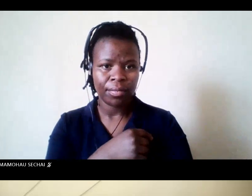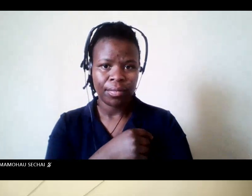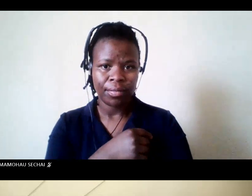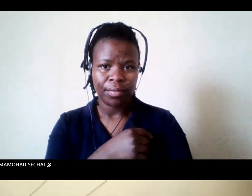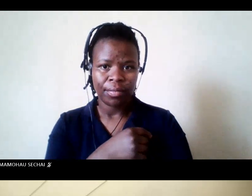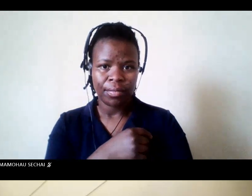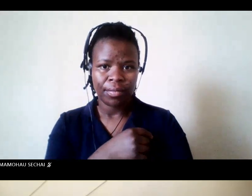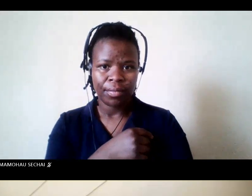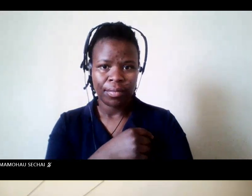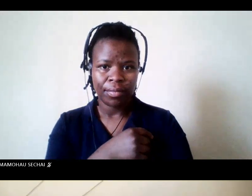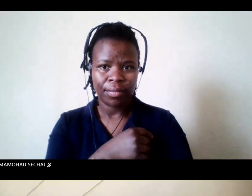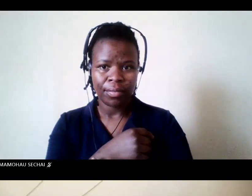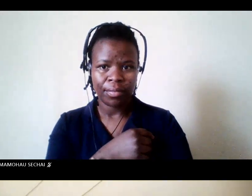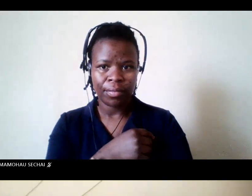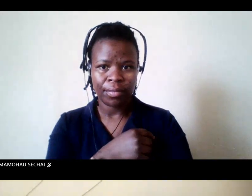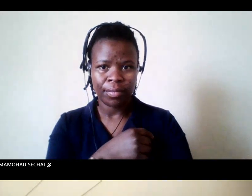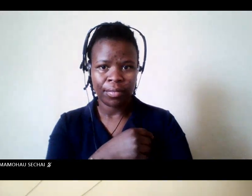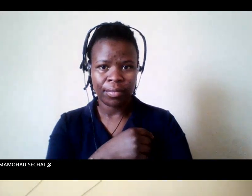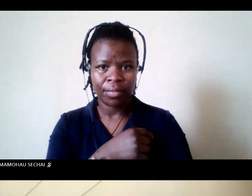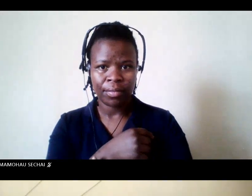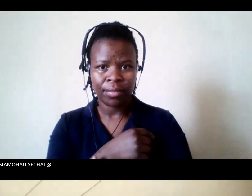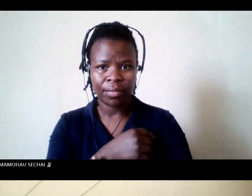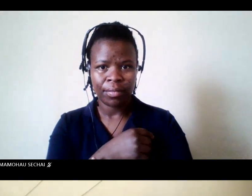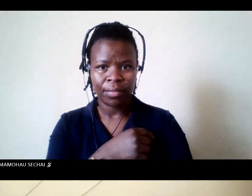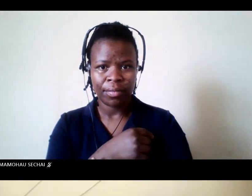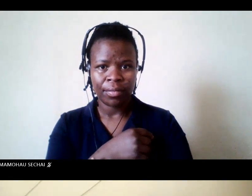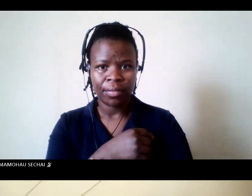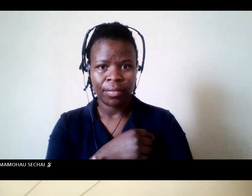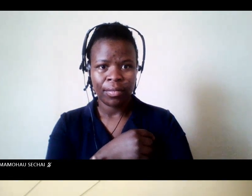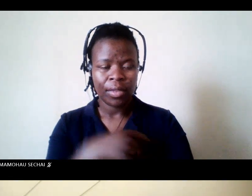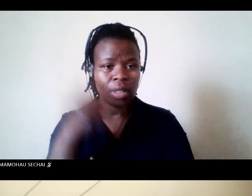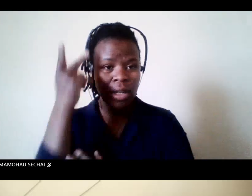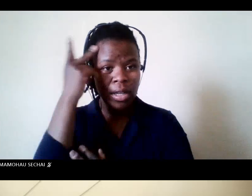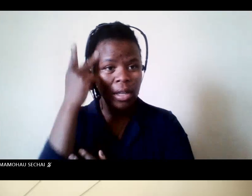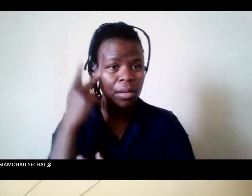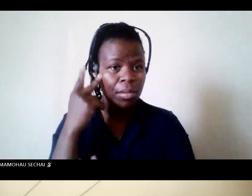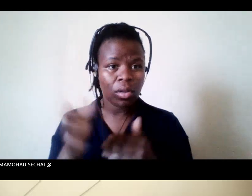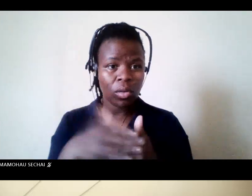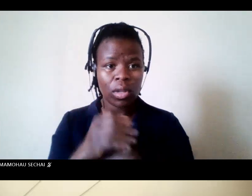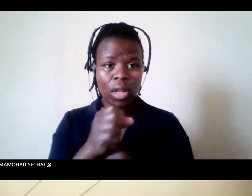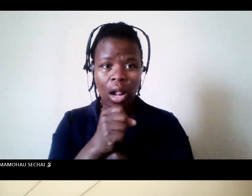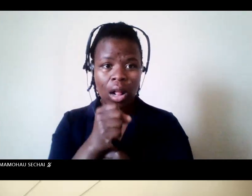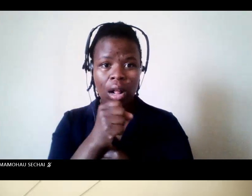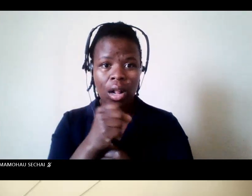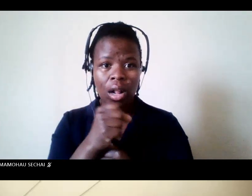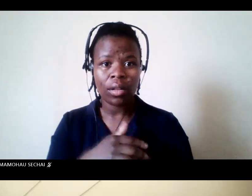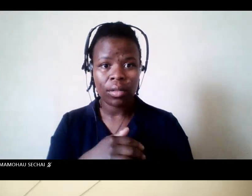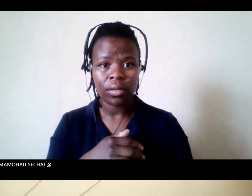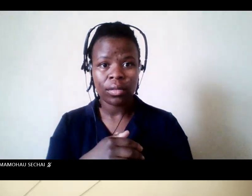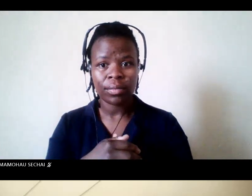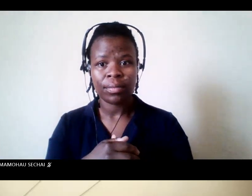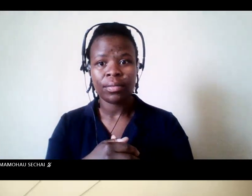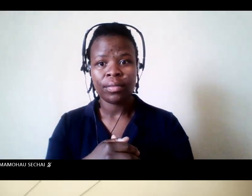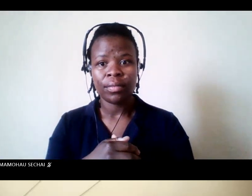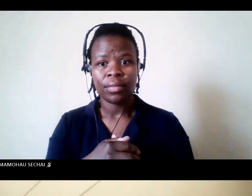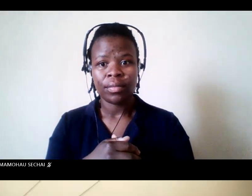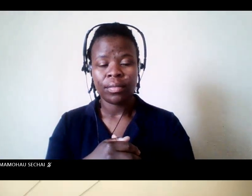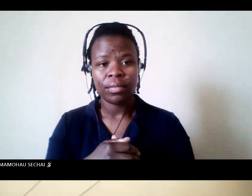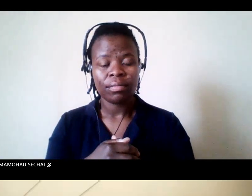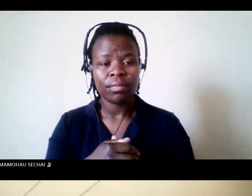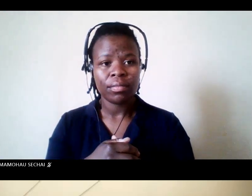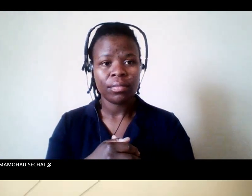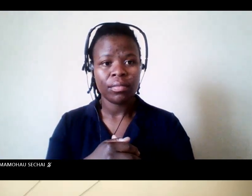Rebuhile is muted. Perhaps you must unmute yourself. Can we use sign language? I Sign think language, I